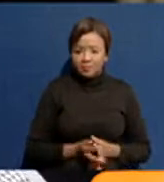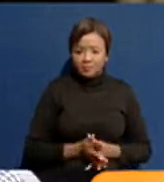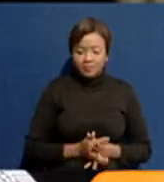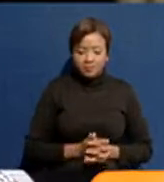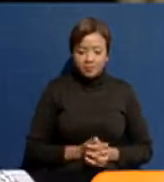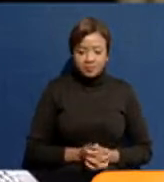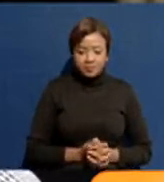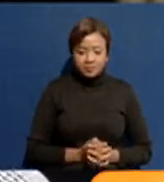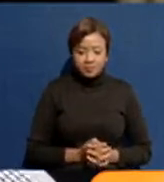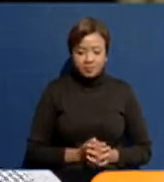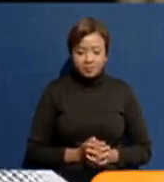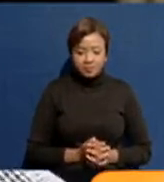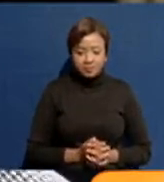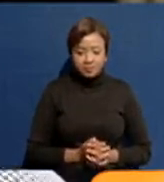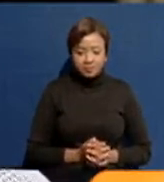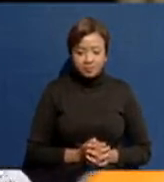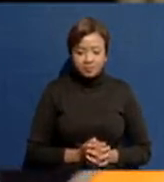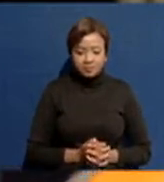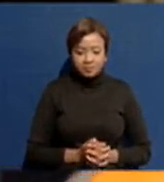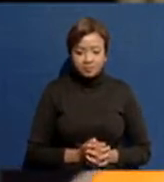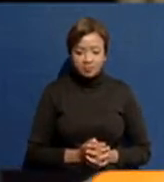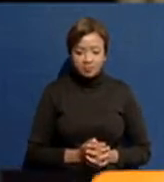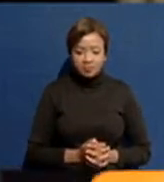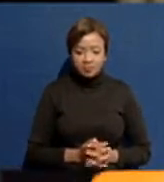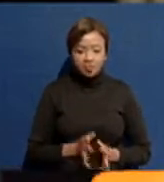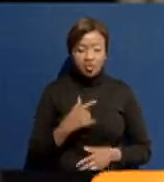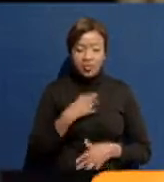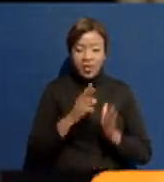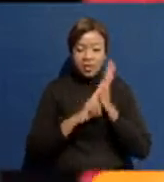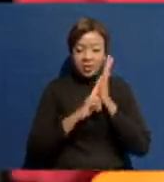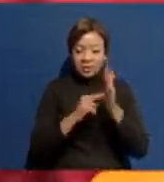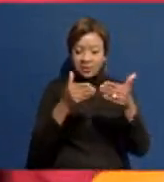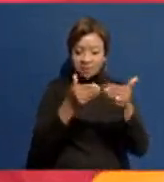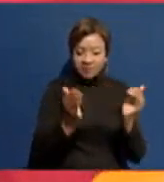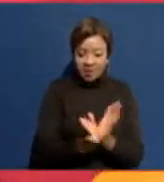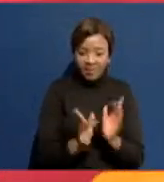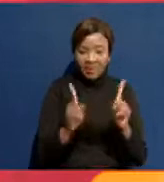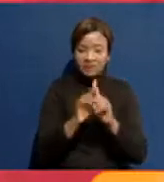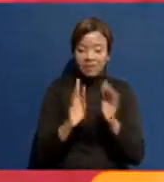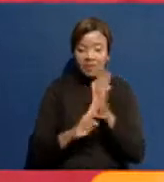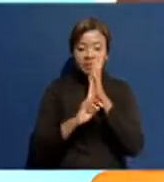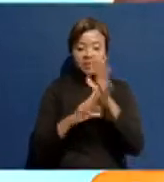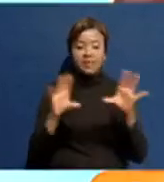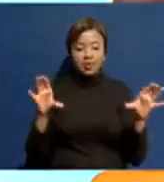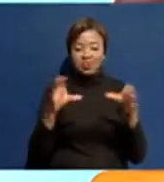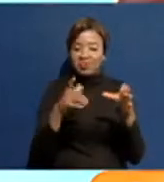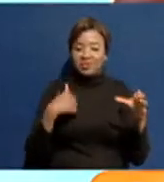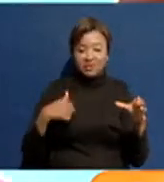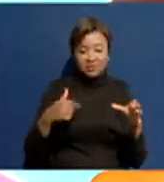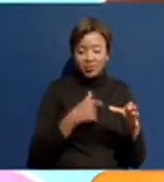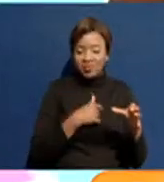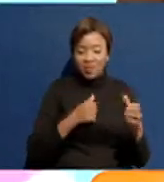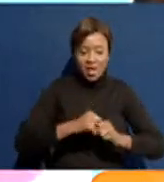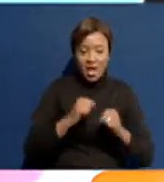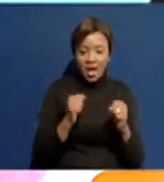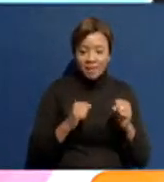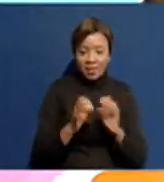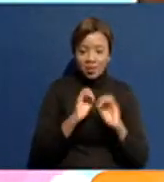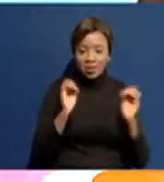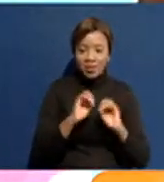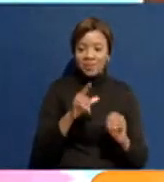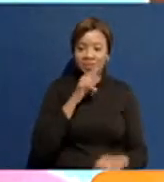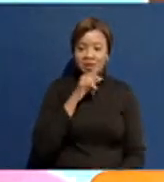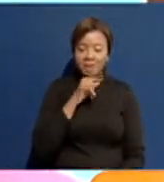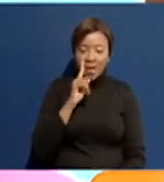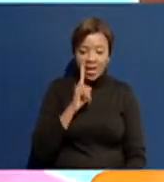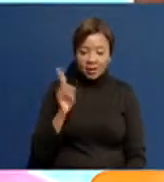as on behalf of the family and even the community, we are not very happy. Ezekiel Ombok